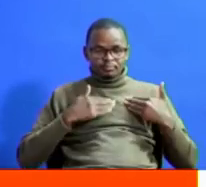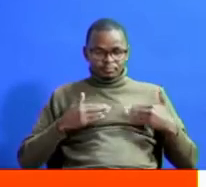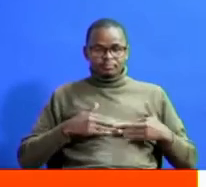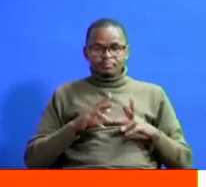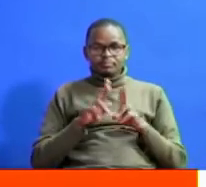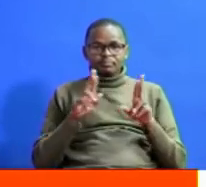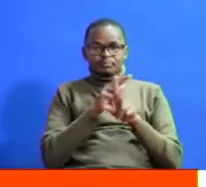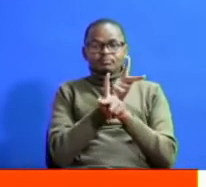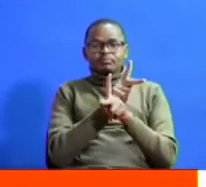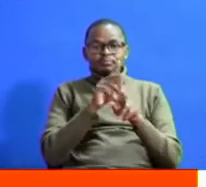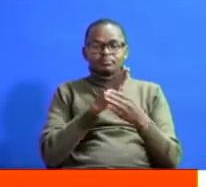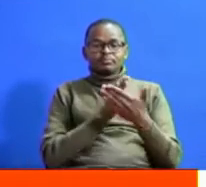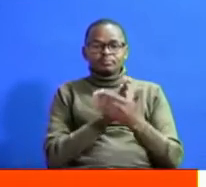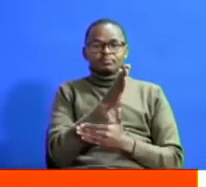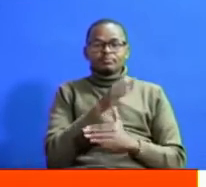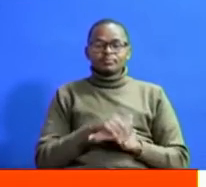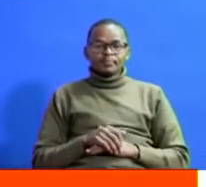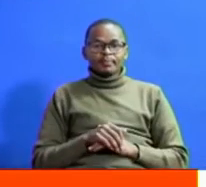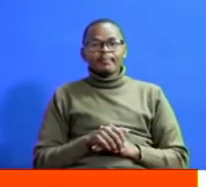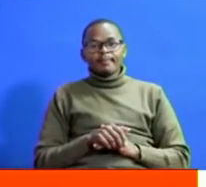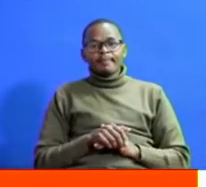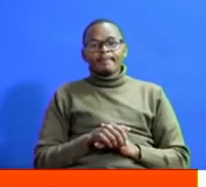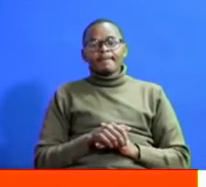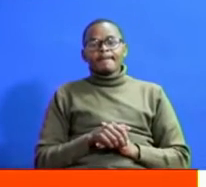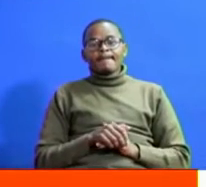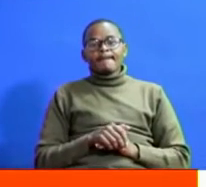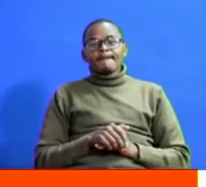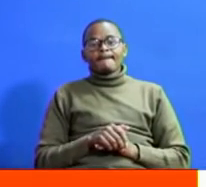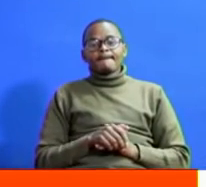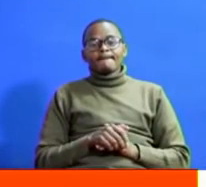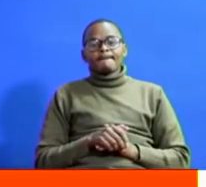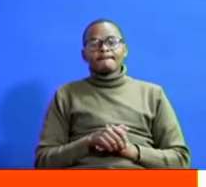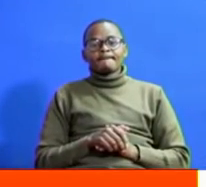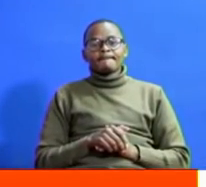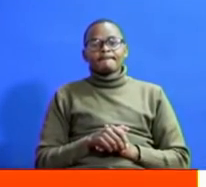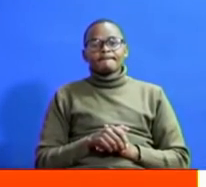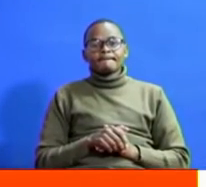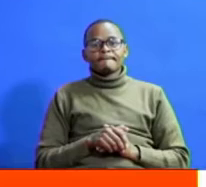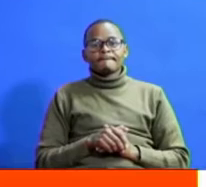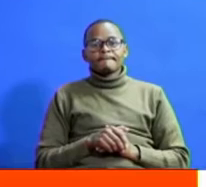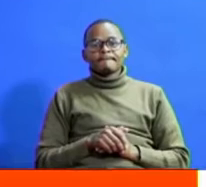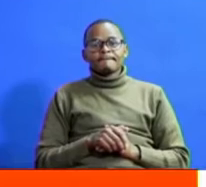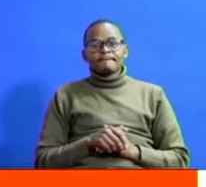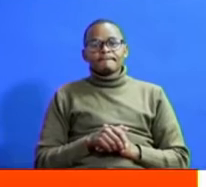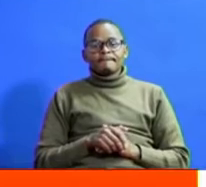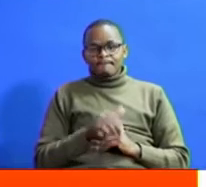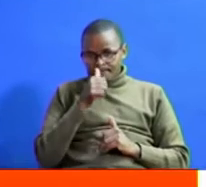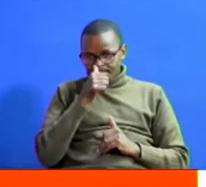to protect their rights. Reporting for KUTV, Mark Irongo Kagodha, Nairobi.